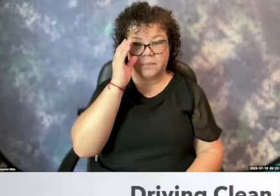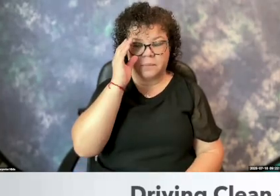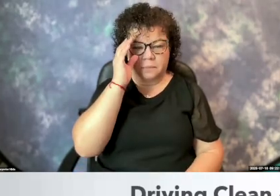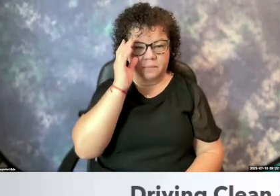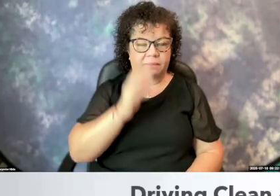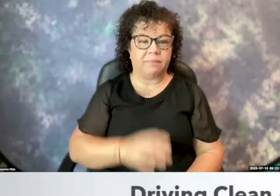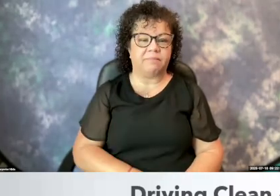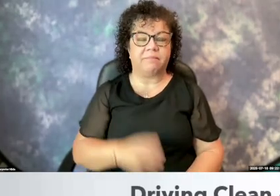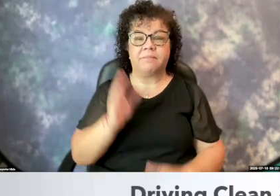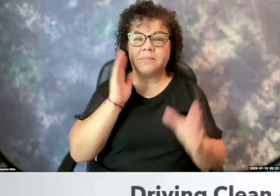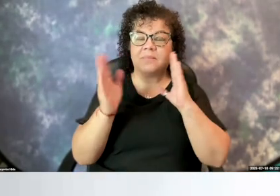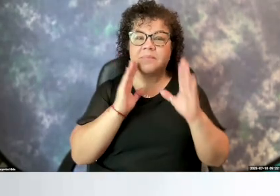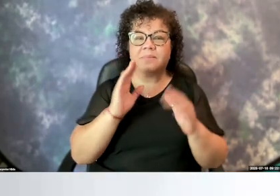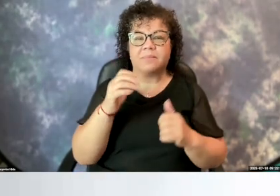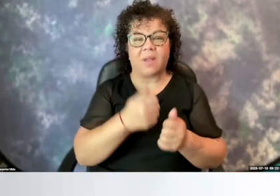Bianca.